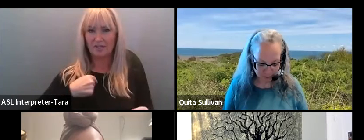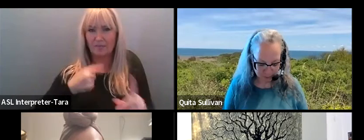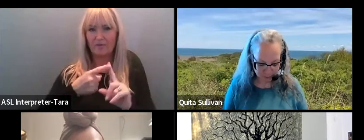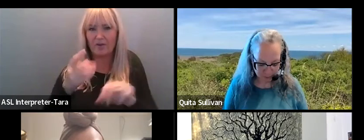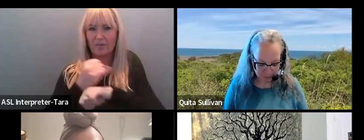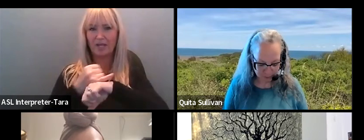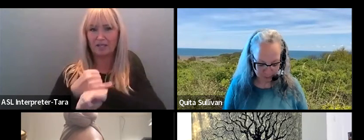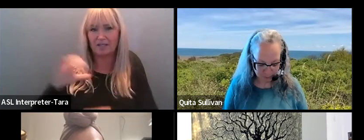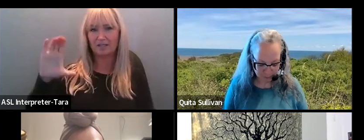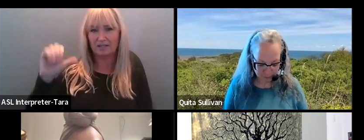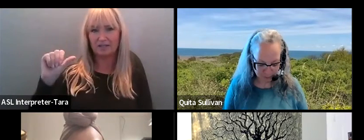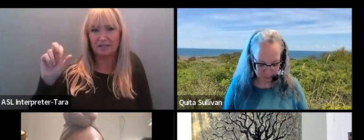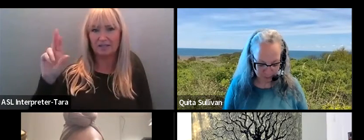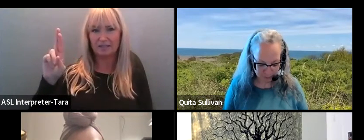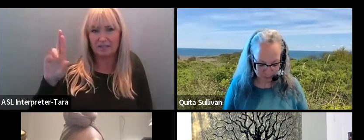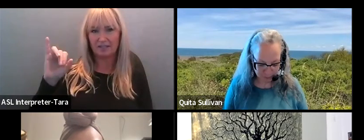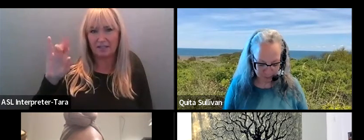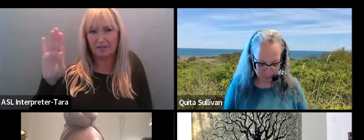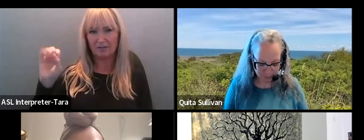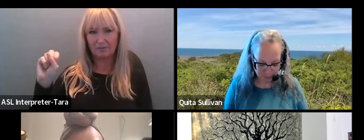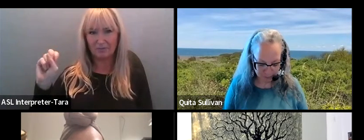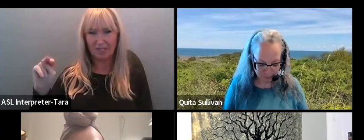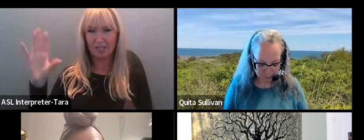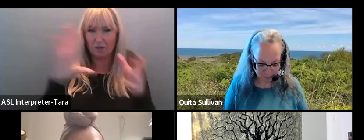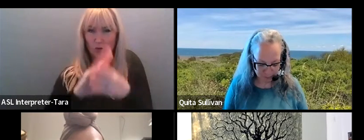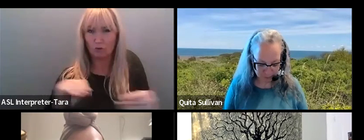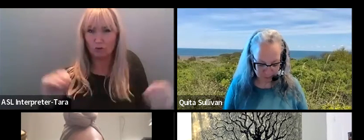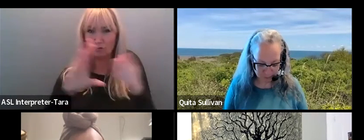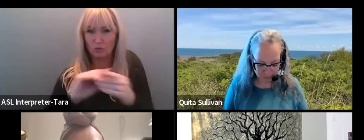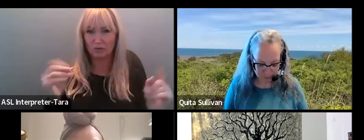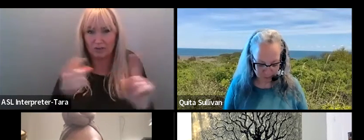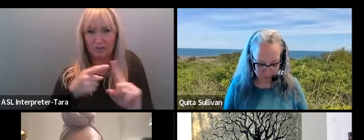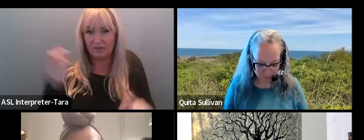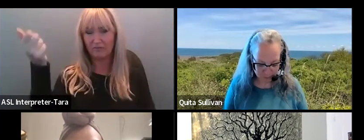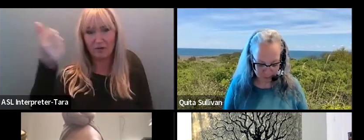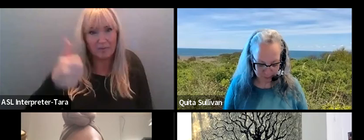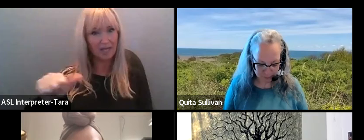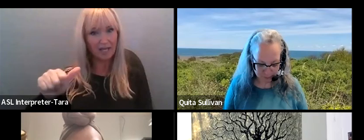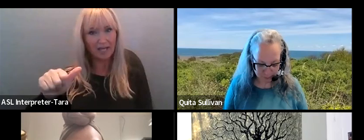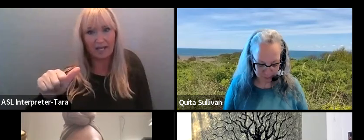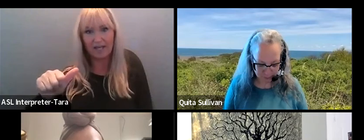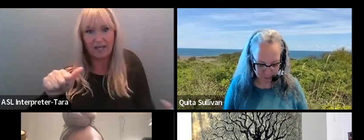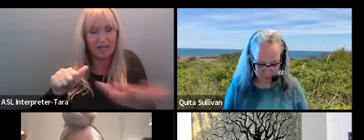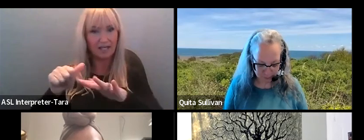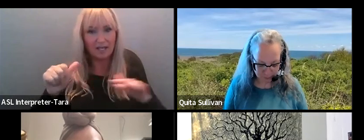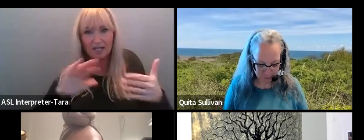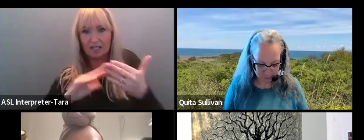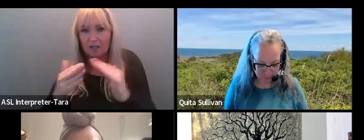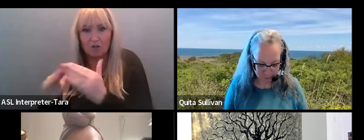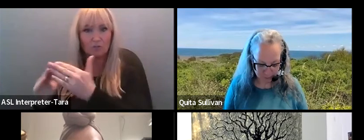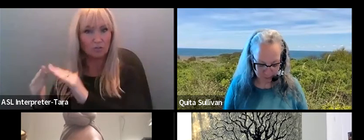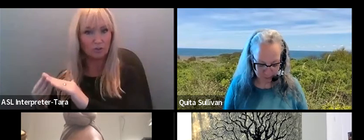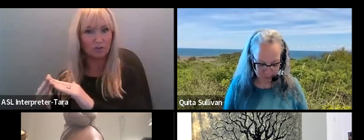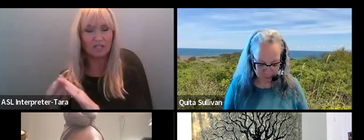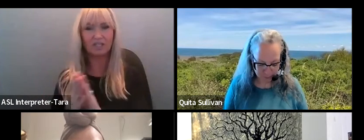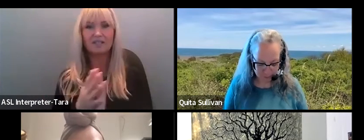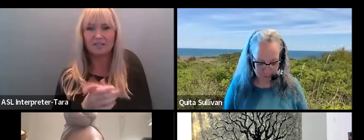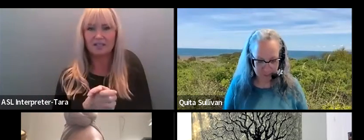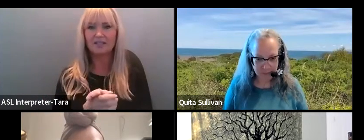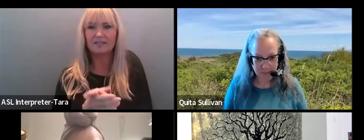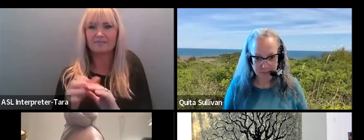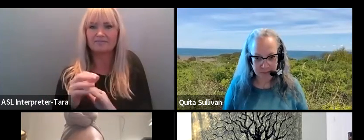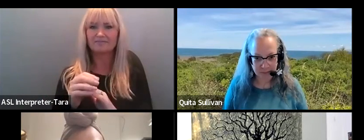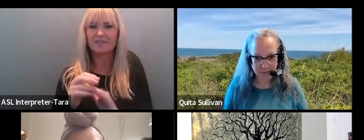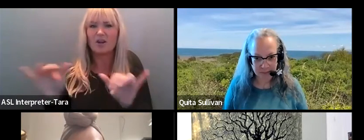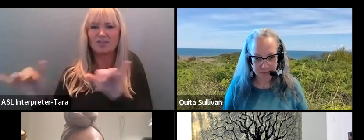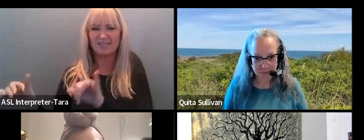and the stories coming out of pretty much any immigrant community is always the same. And just to see that perspective and see that we have that same